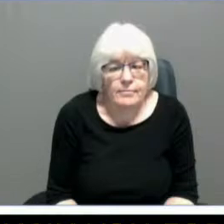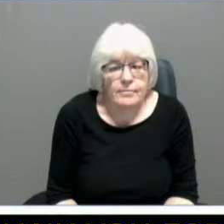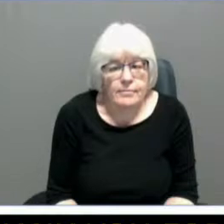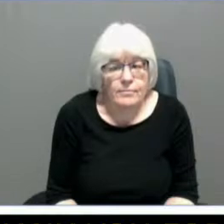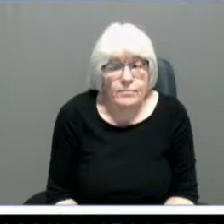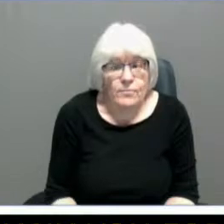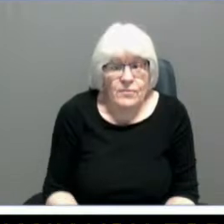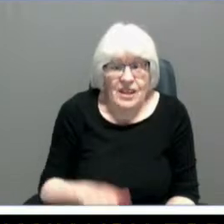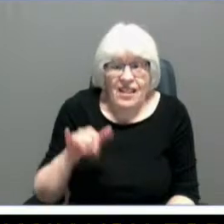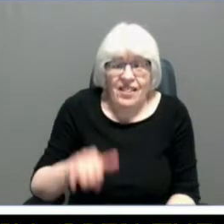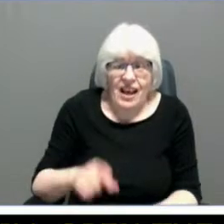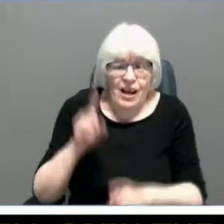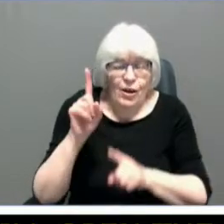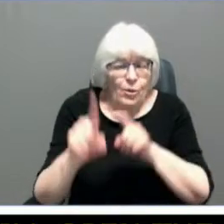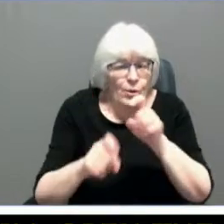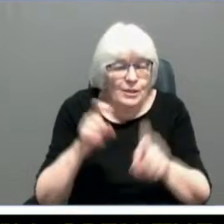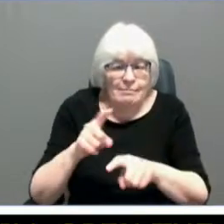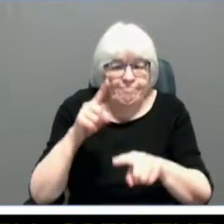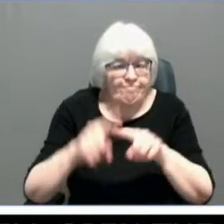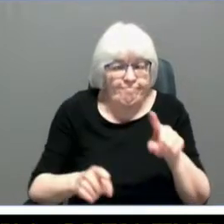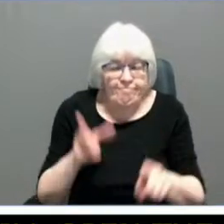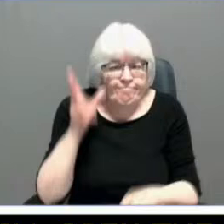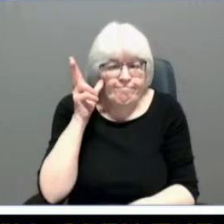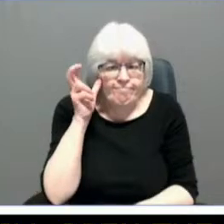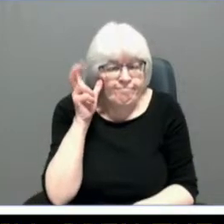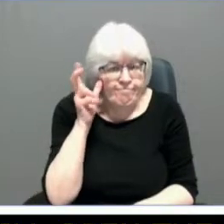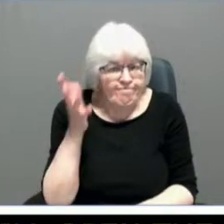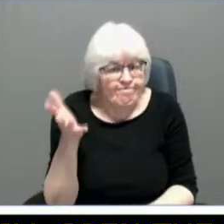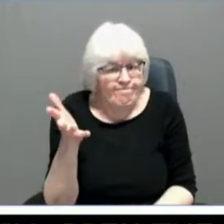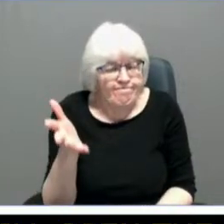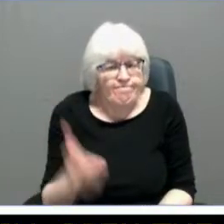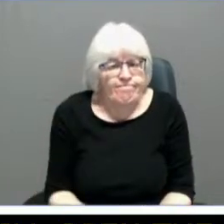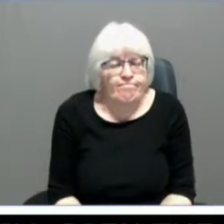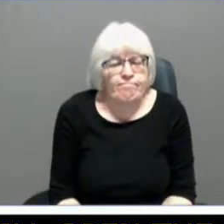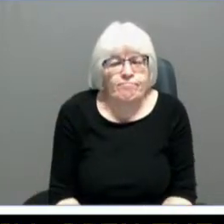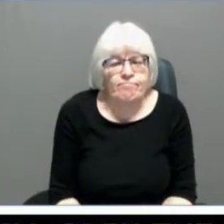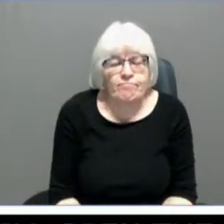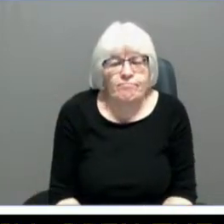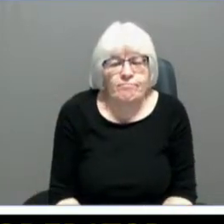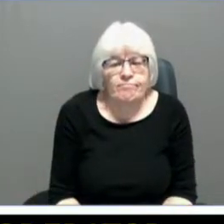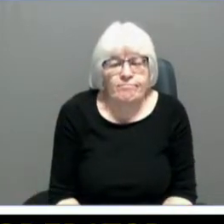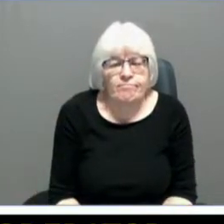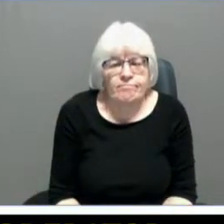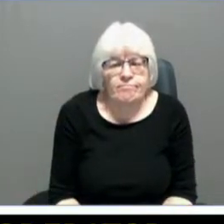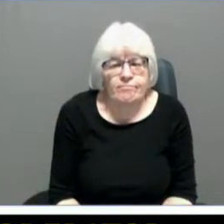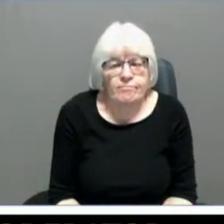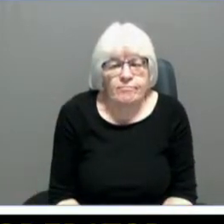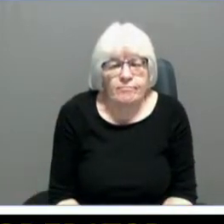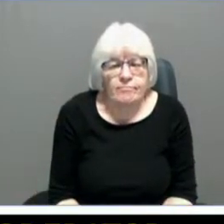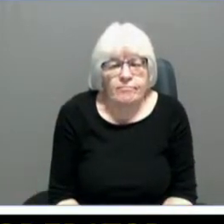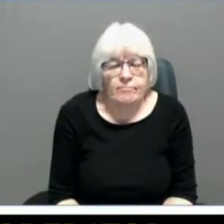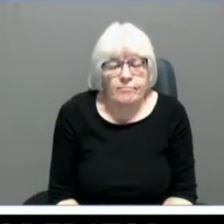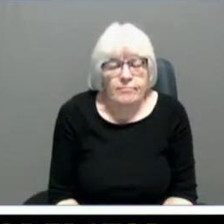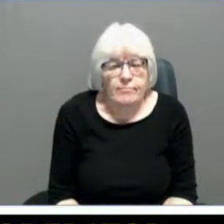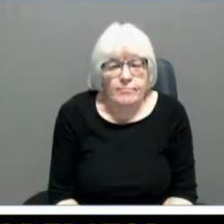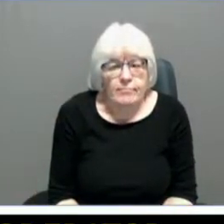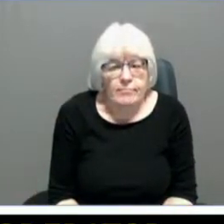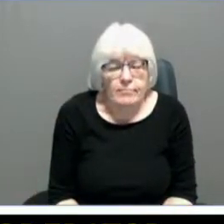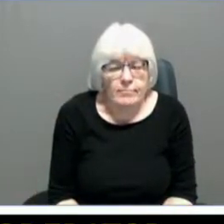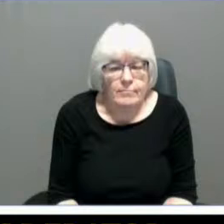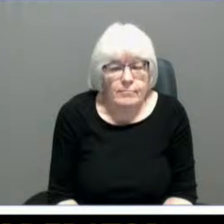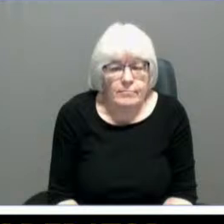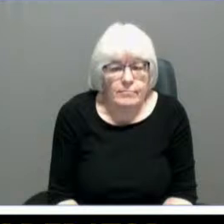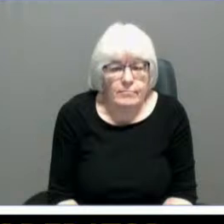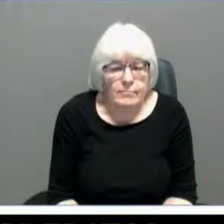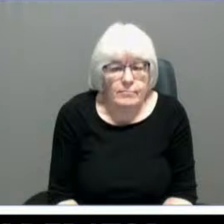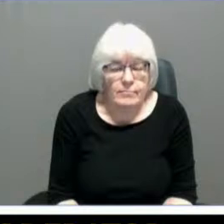What specifically can be done? We know it's been mentioned previously, immediate measures to come in. What immediate measures can happen to alleviate some of the